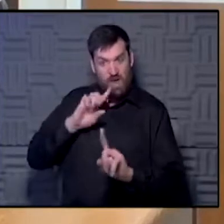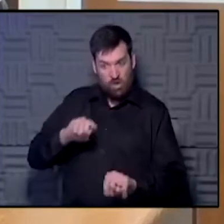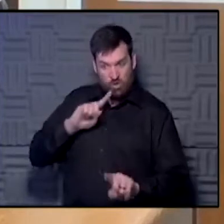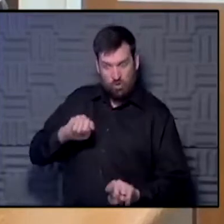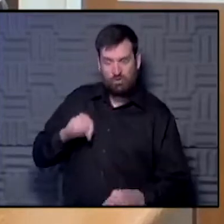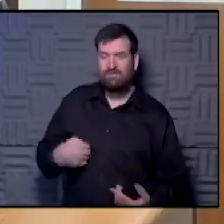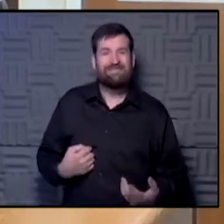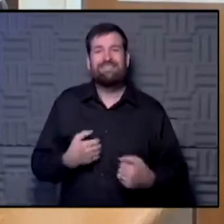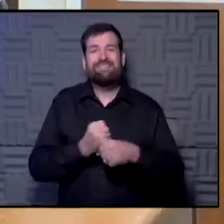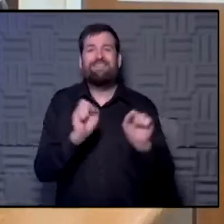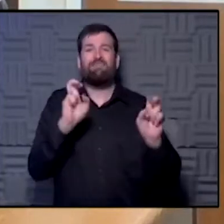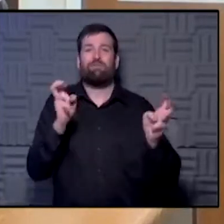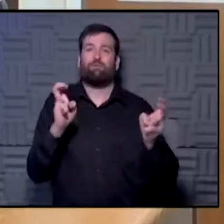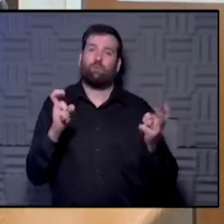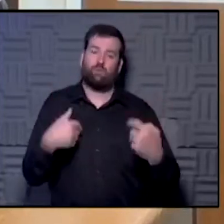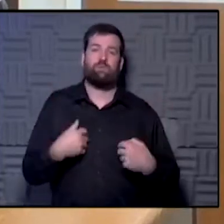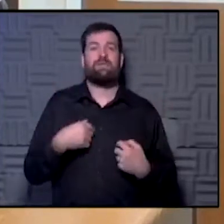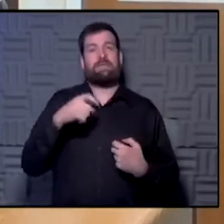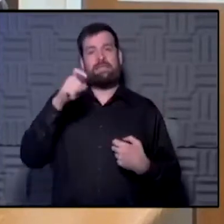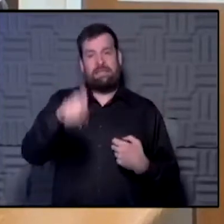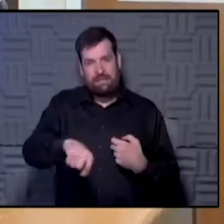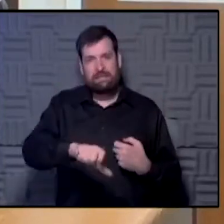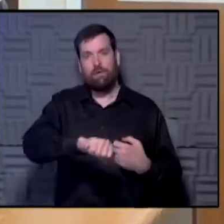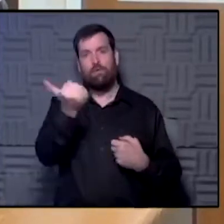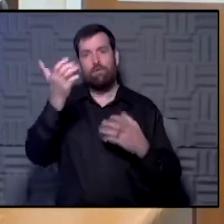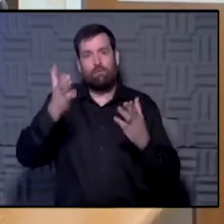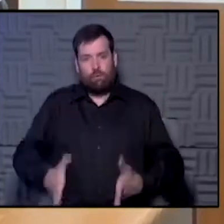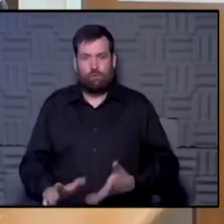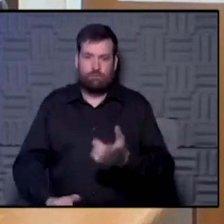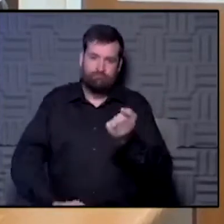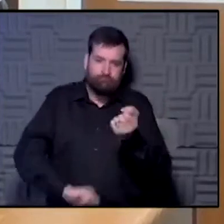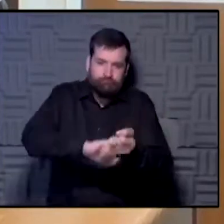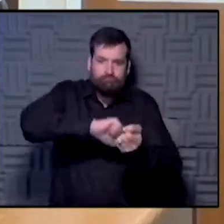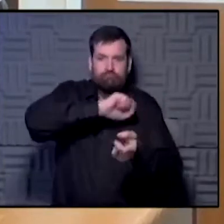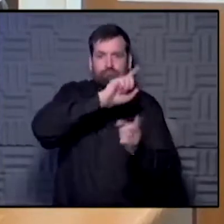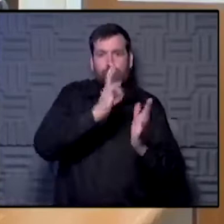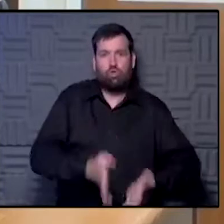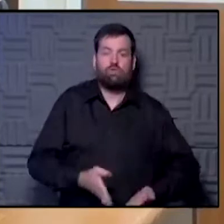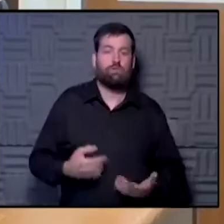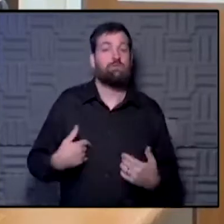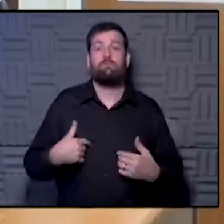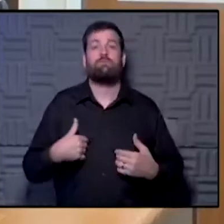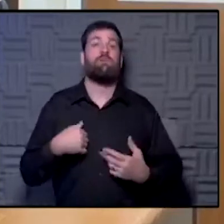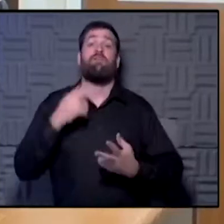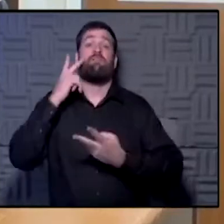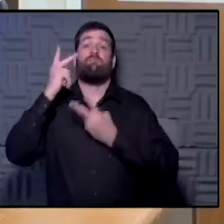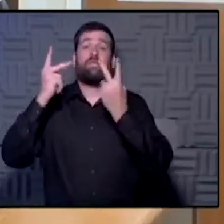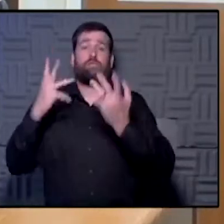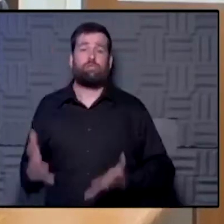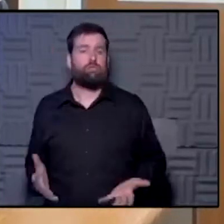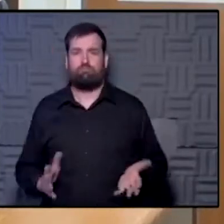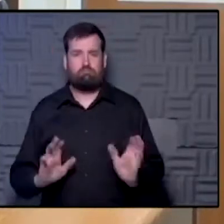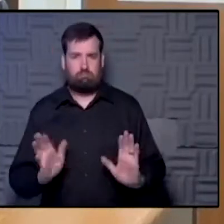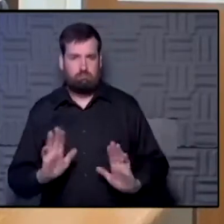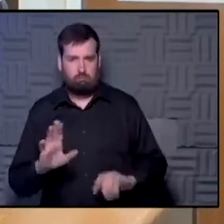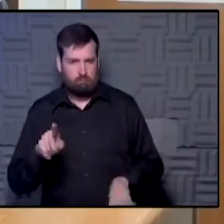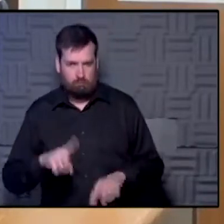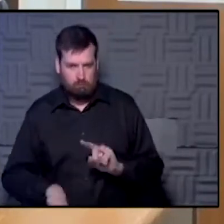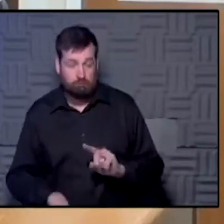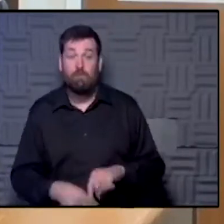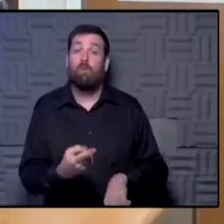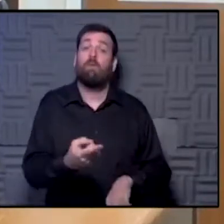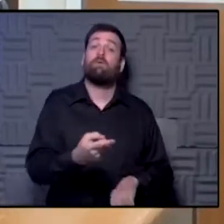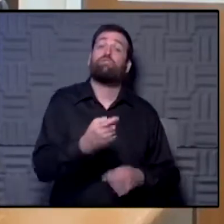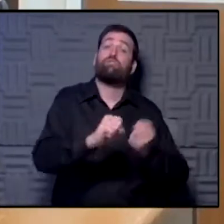safety issue. We needed a support person there for them. So we say we don't have visitors, but we allow 1 support